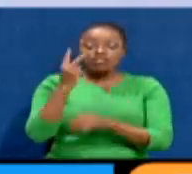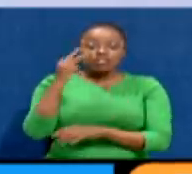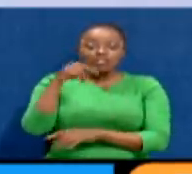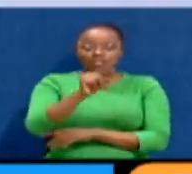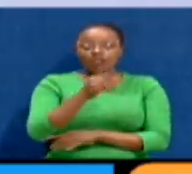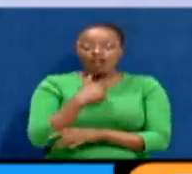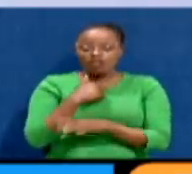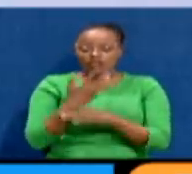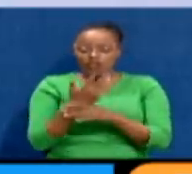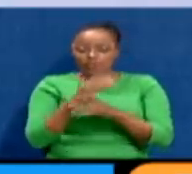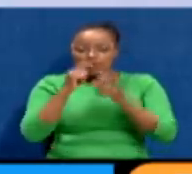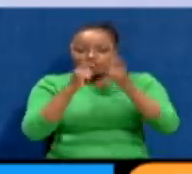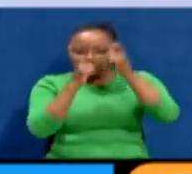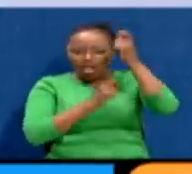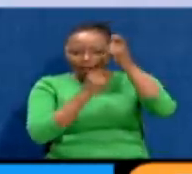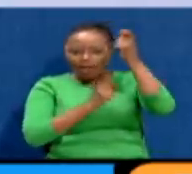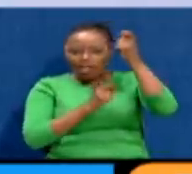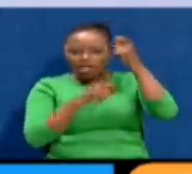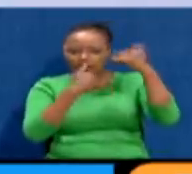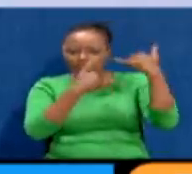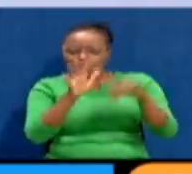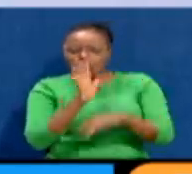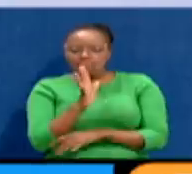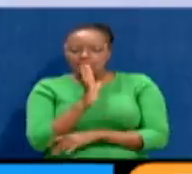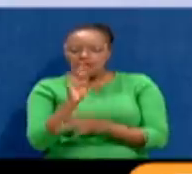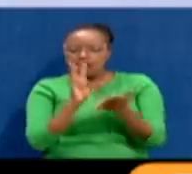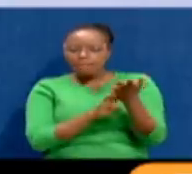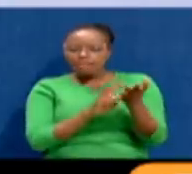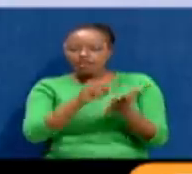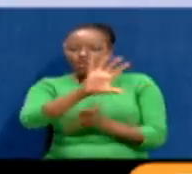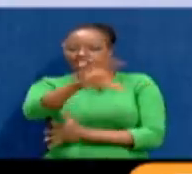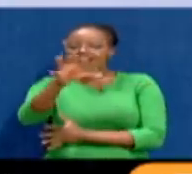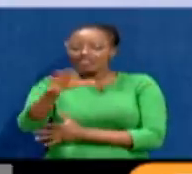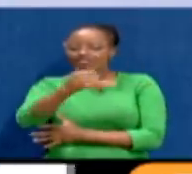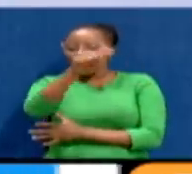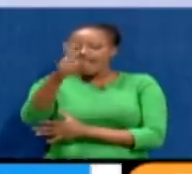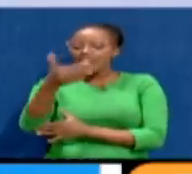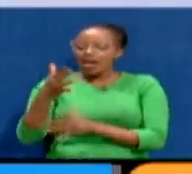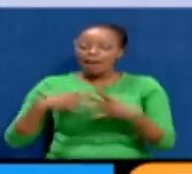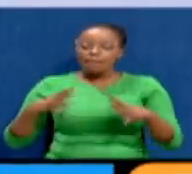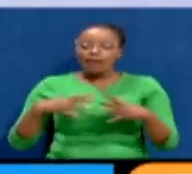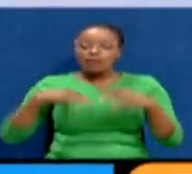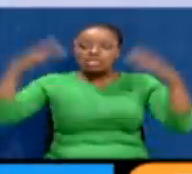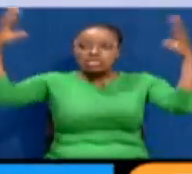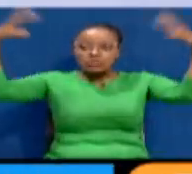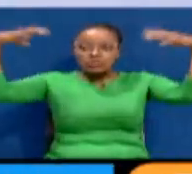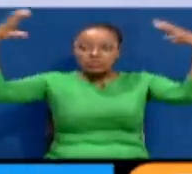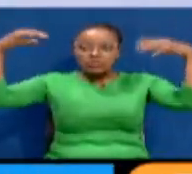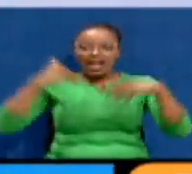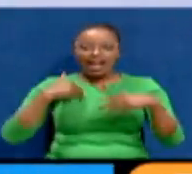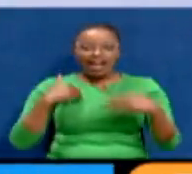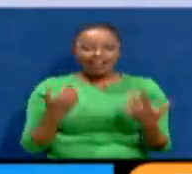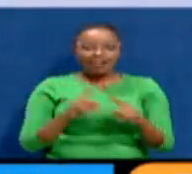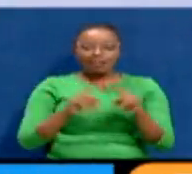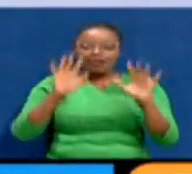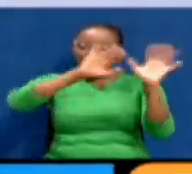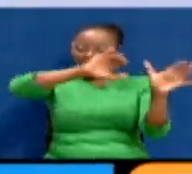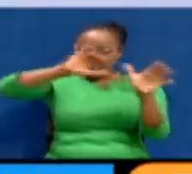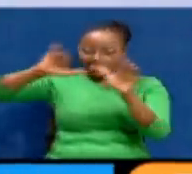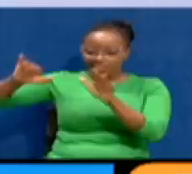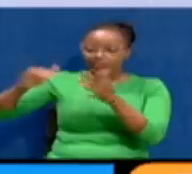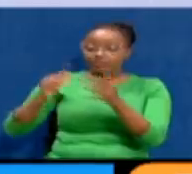him being covered with an umbrella addressing a rally in Migori, and the rest of the public were being rained on. But that